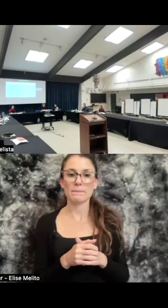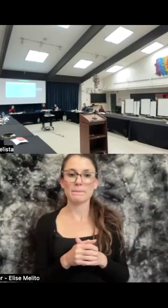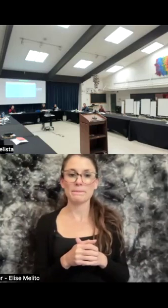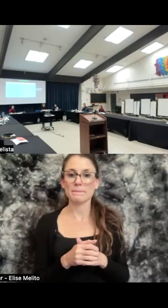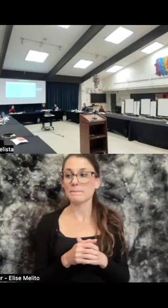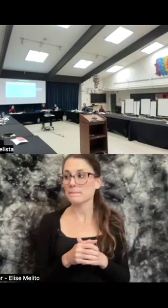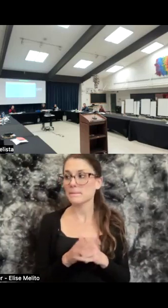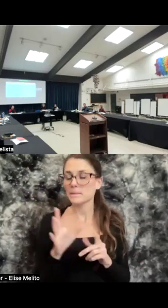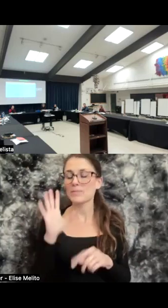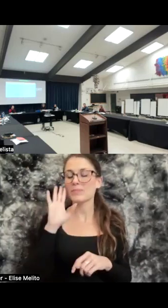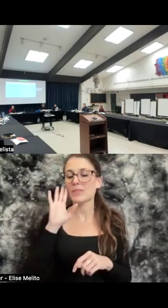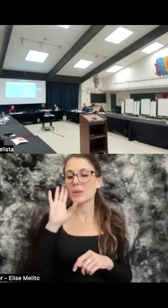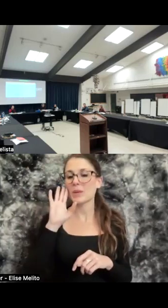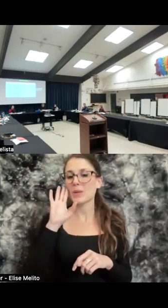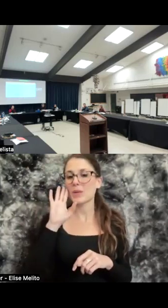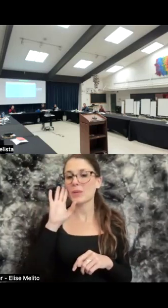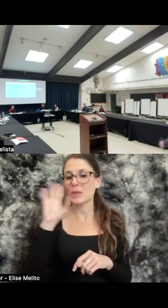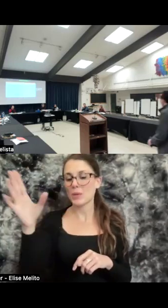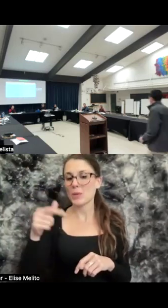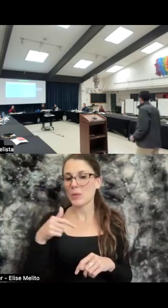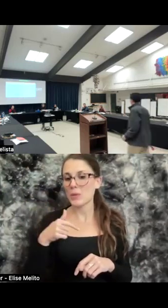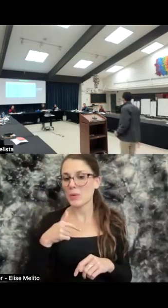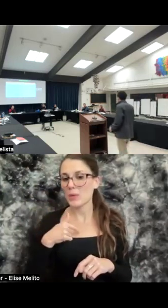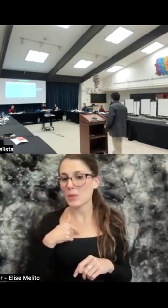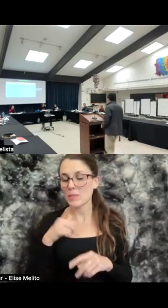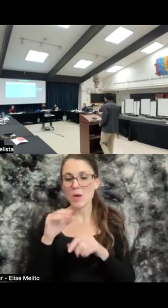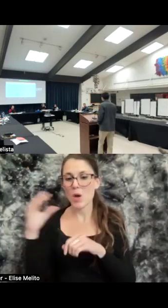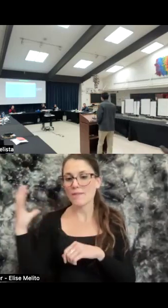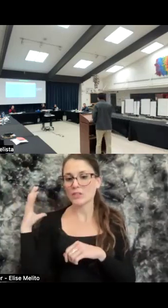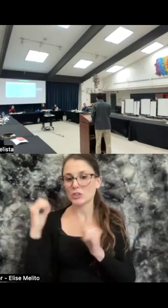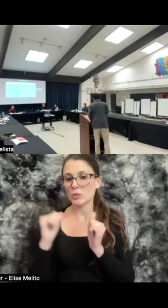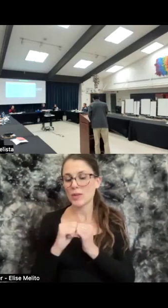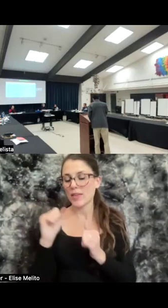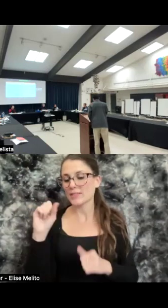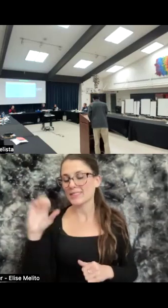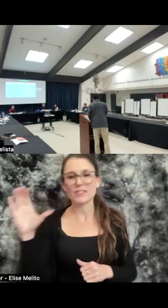Yeah. My officer at the SSC is like.